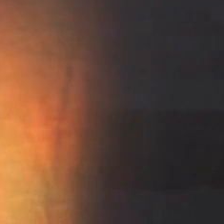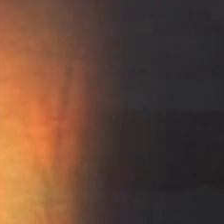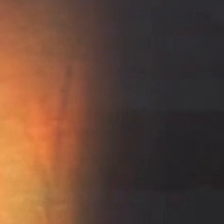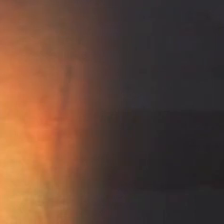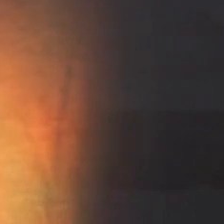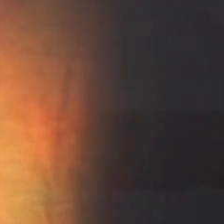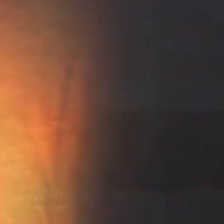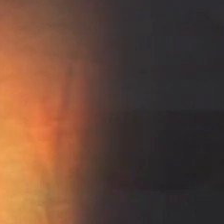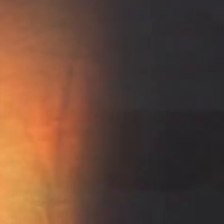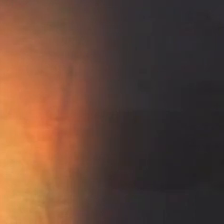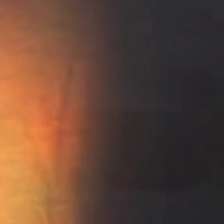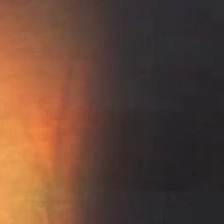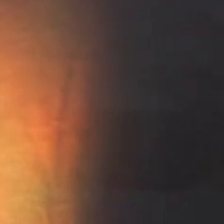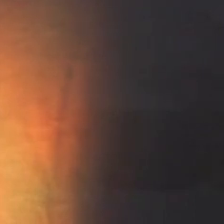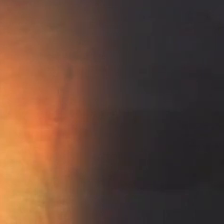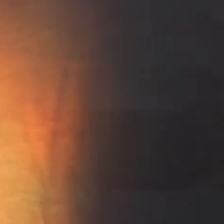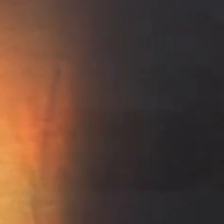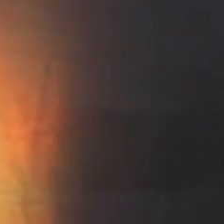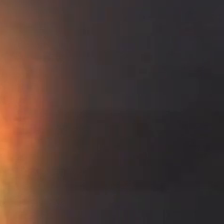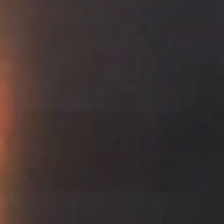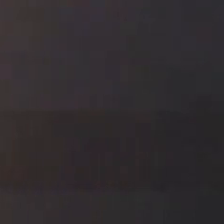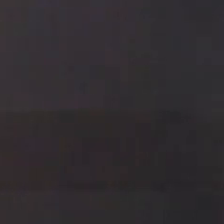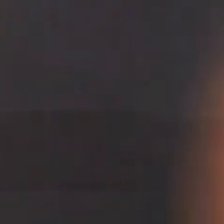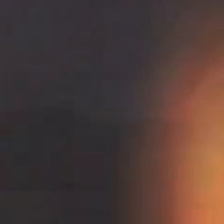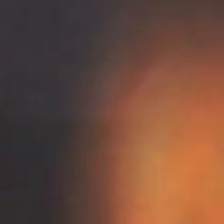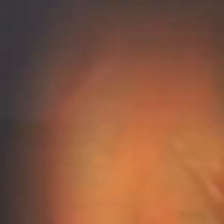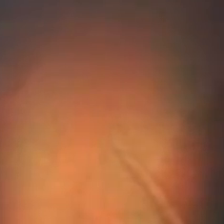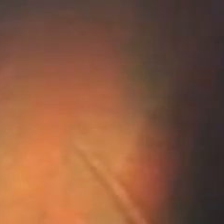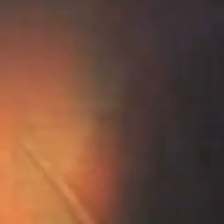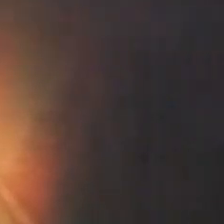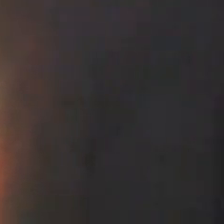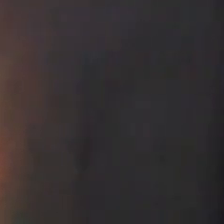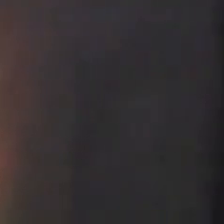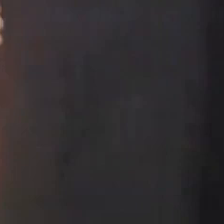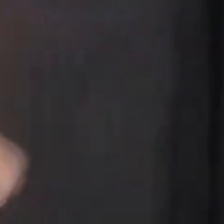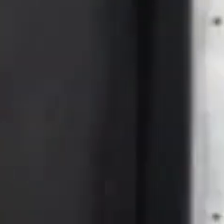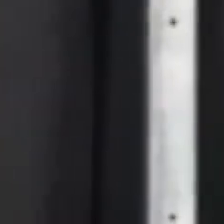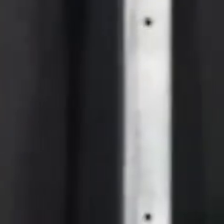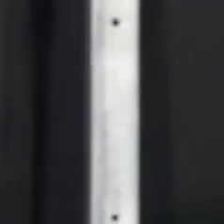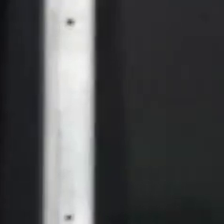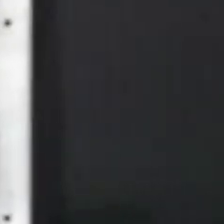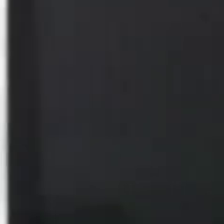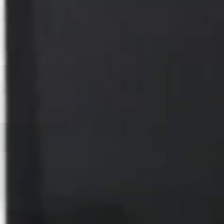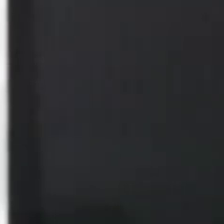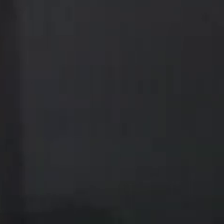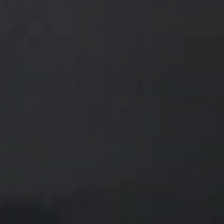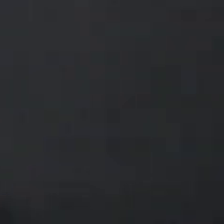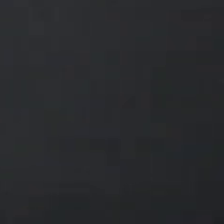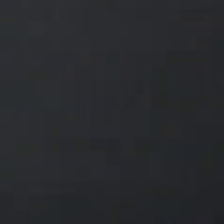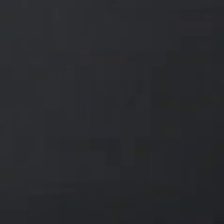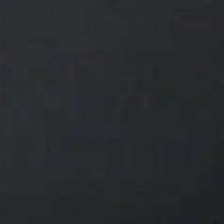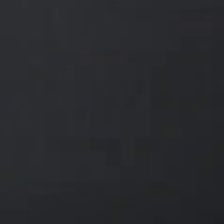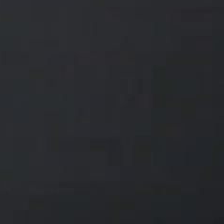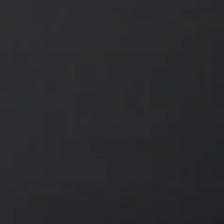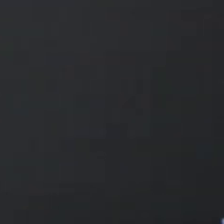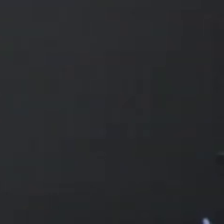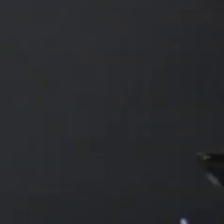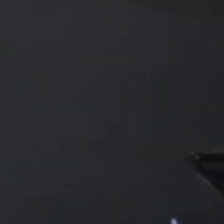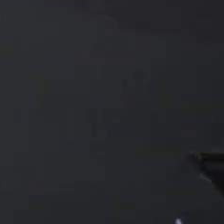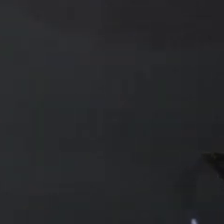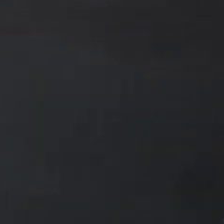to really learn how to trust God more, because the reason why sometimes we grab the blessing is because we're